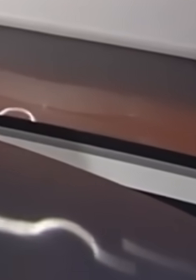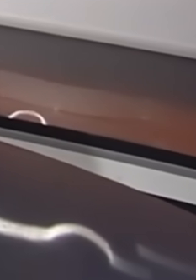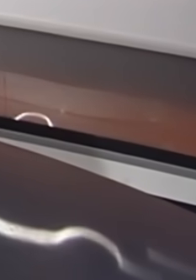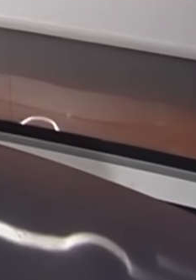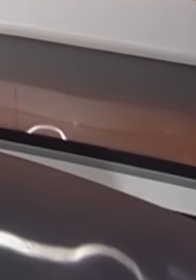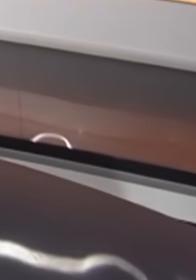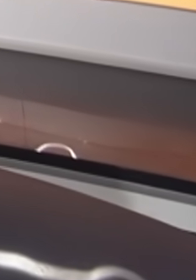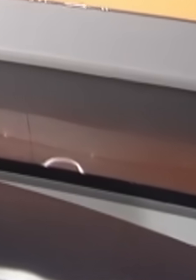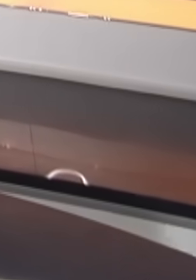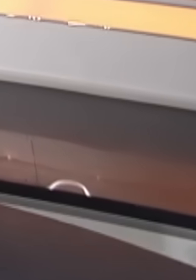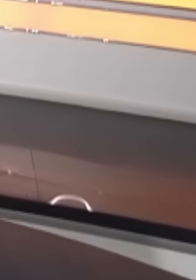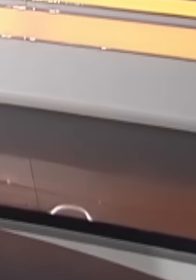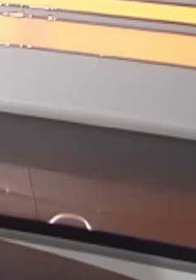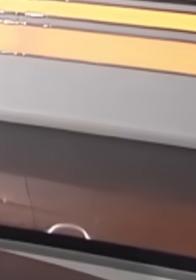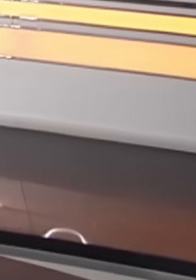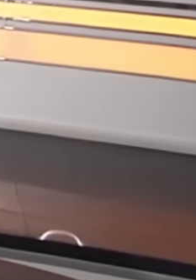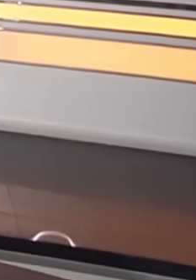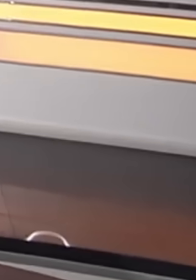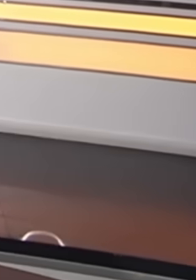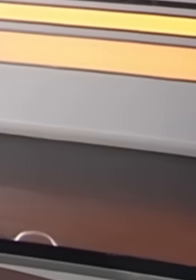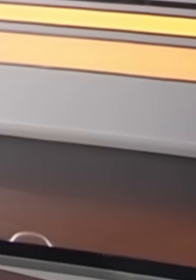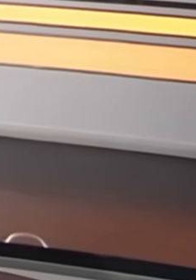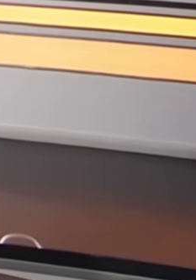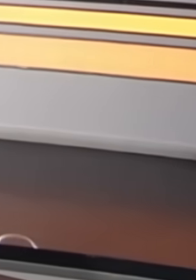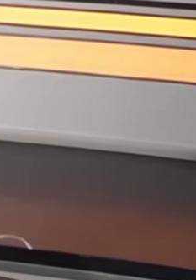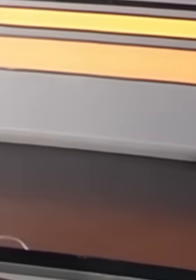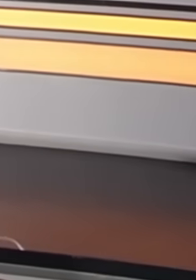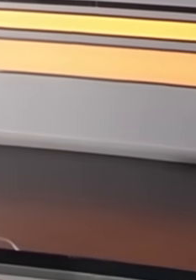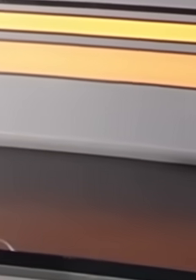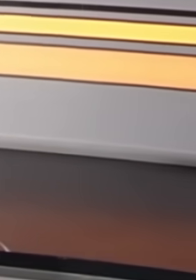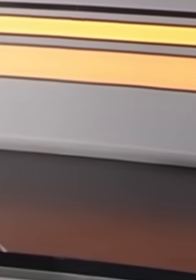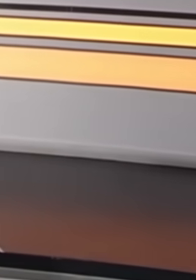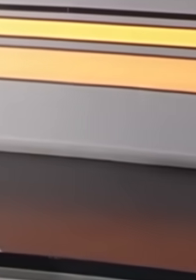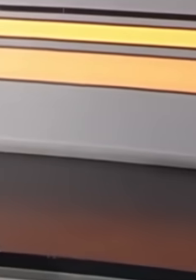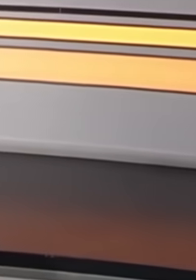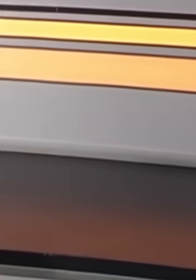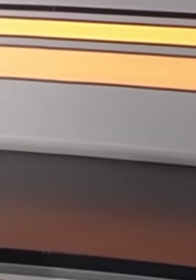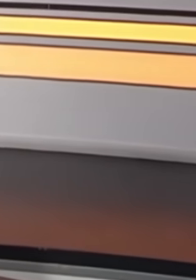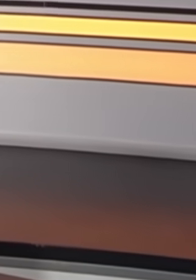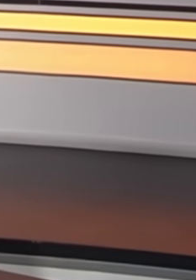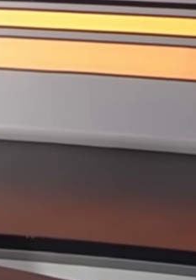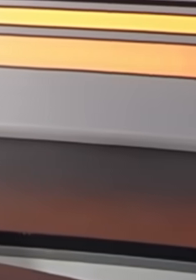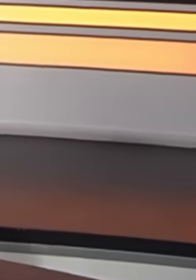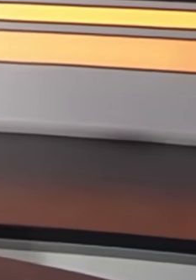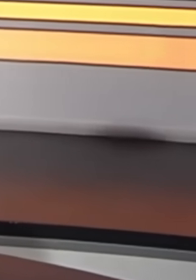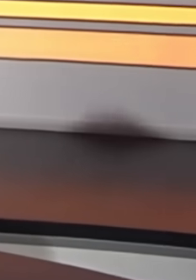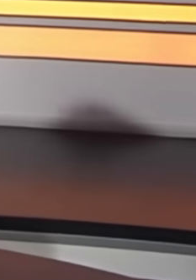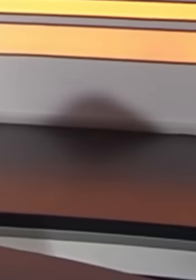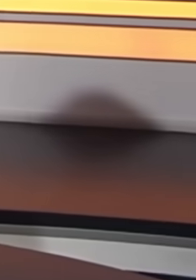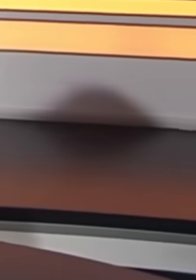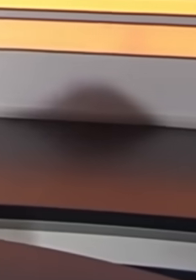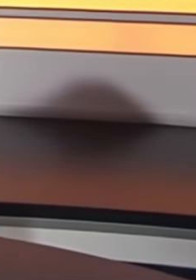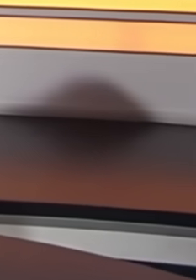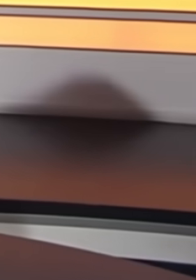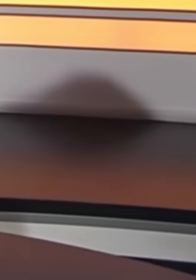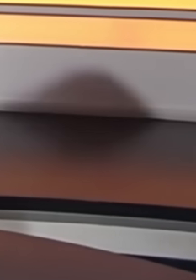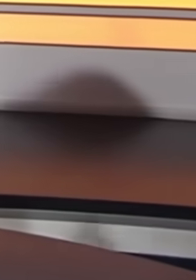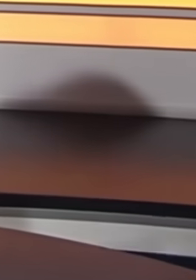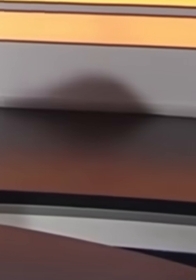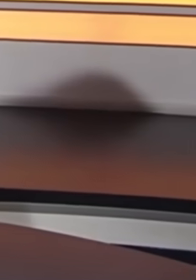to take place later today, but with the results that had been indicated as per that CSIR model, that